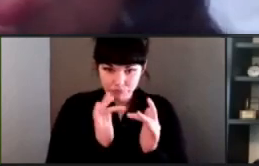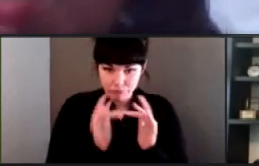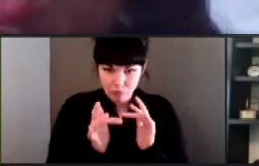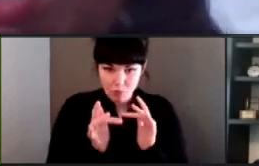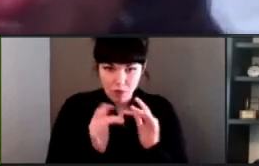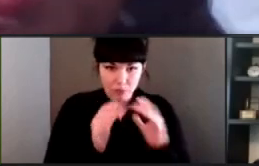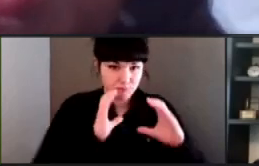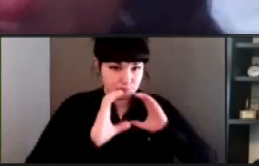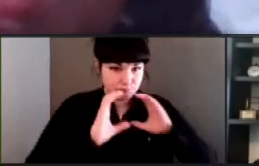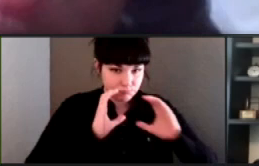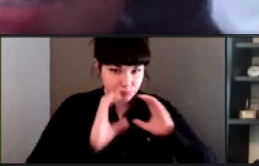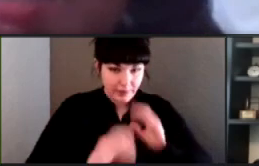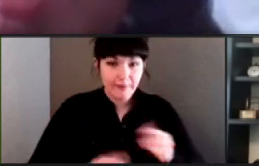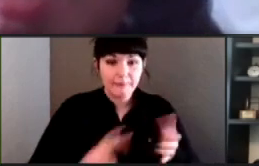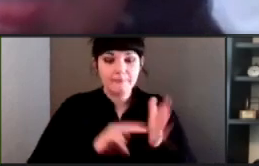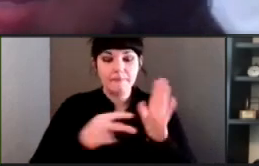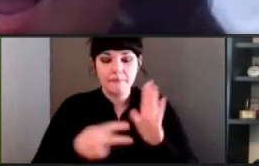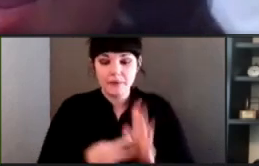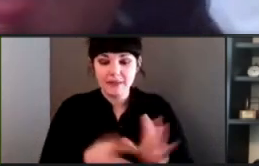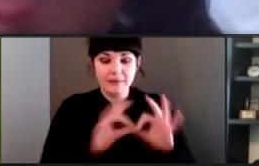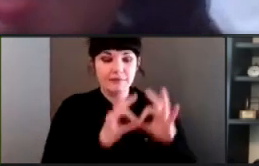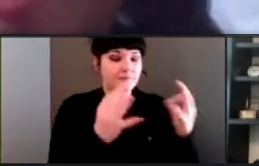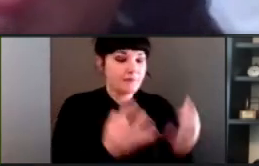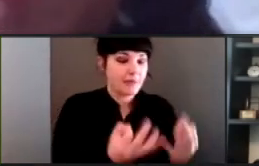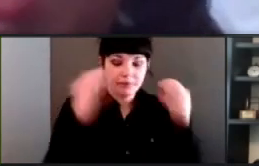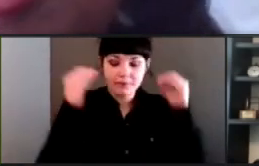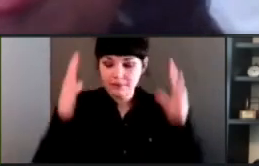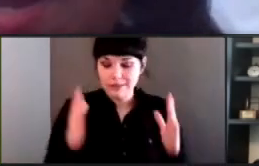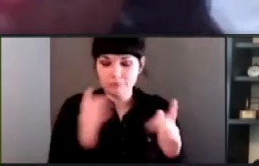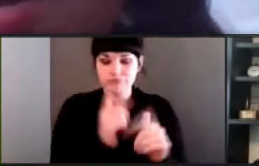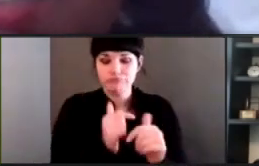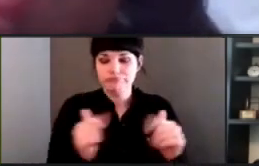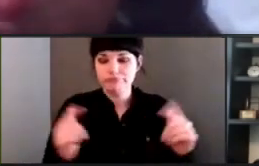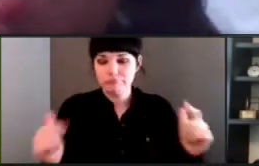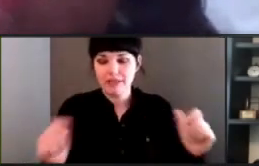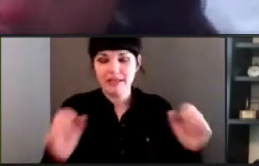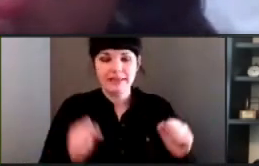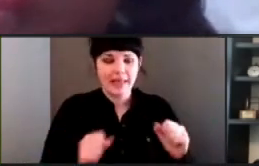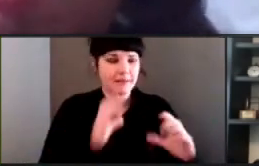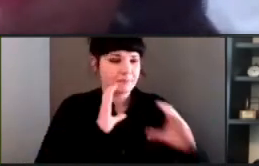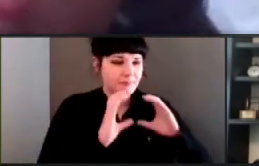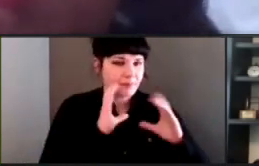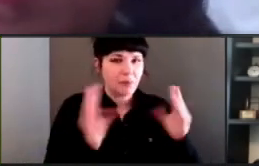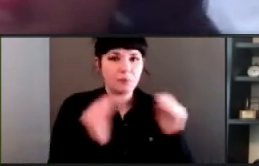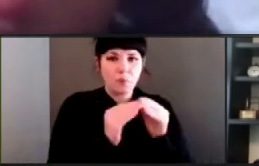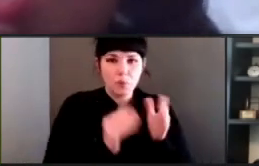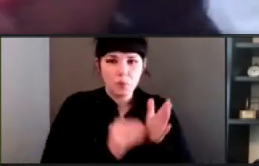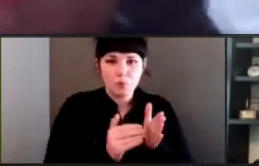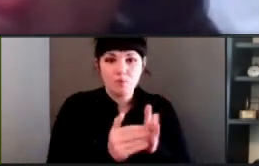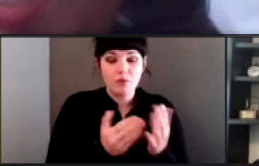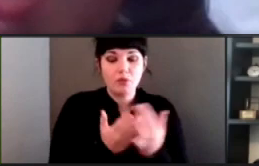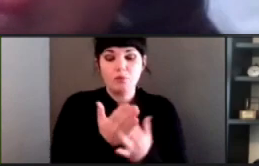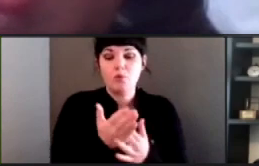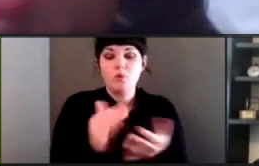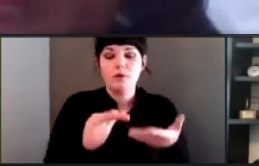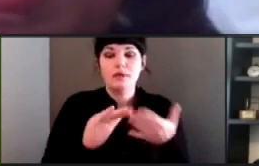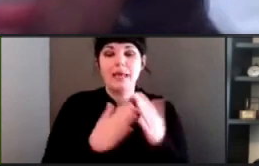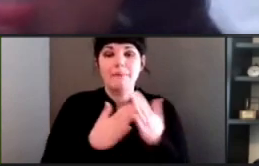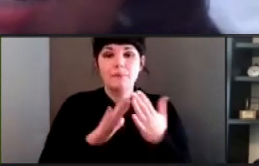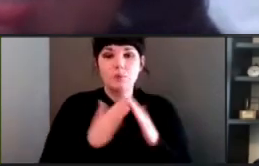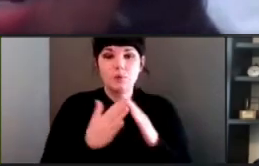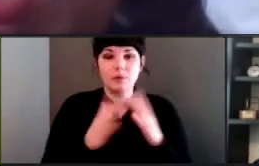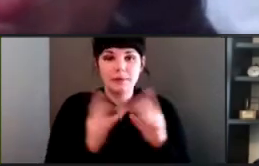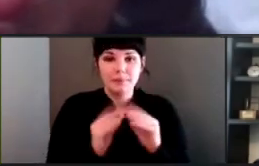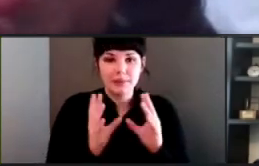with the district more through community meetings. Mm-hmm. I think I've lost track of how many community meetings we've held over the last